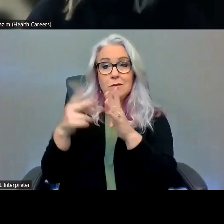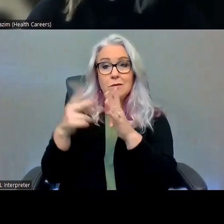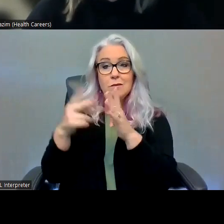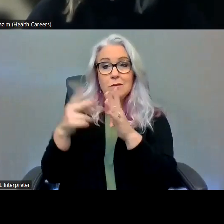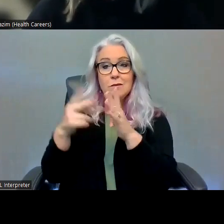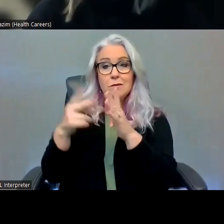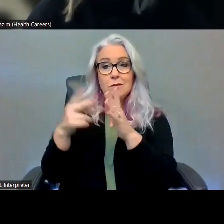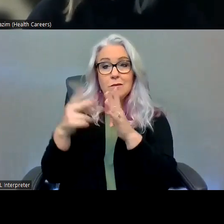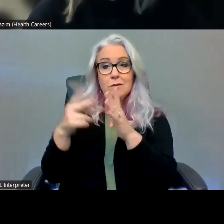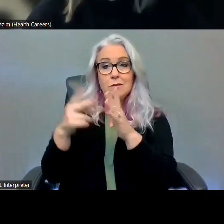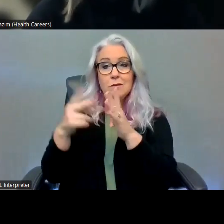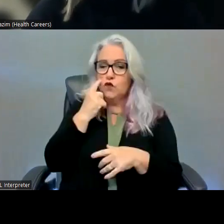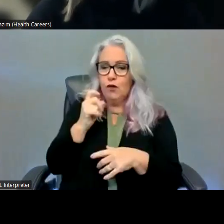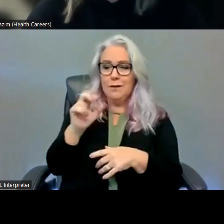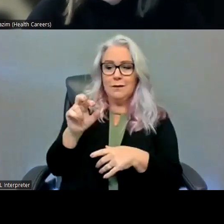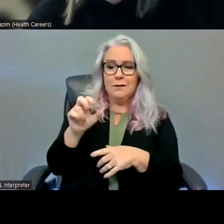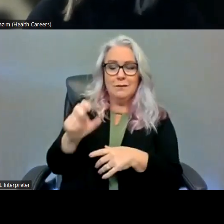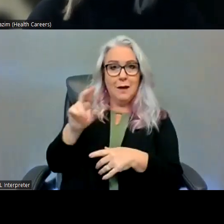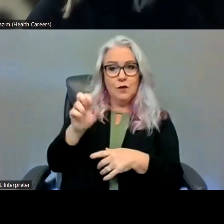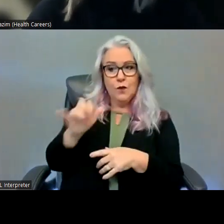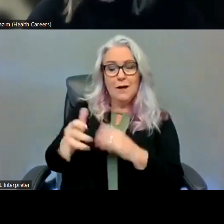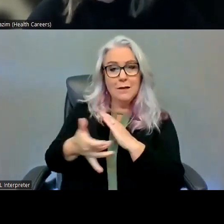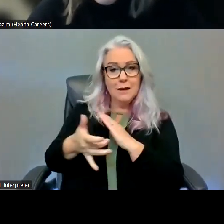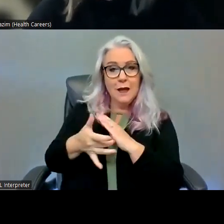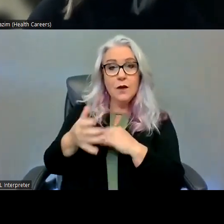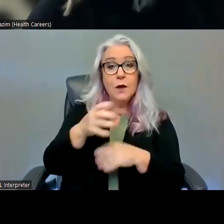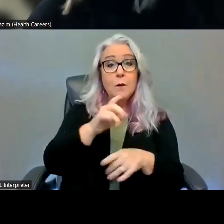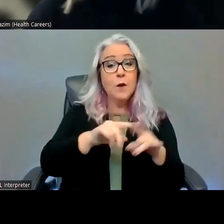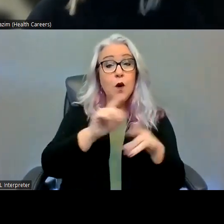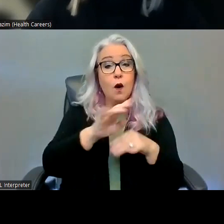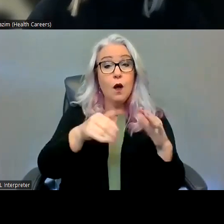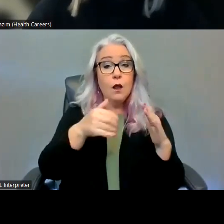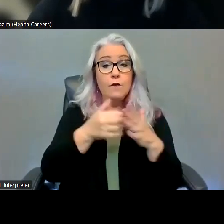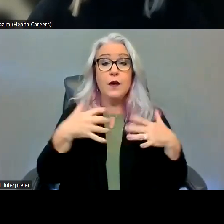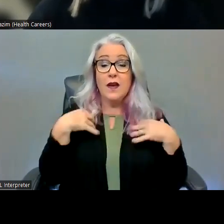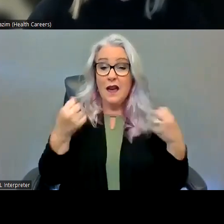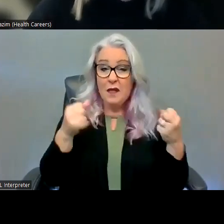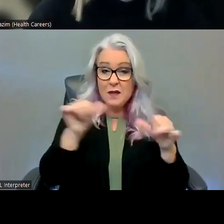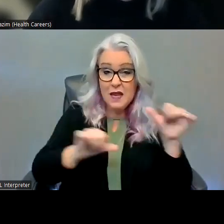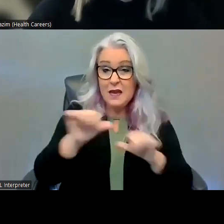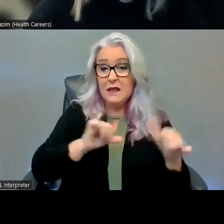science programs offered by the college, including nursing, dental hygiene,